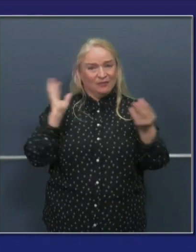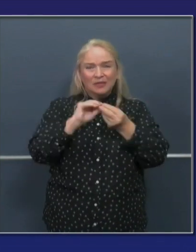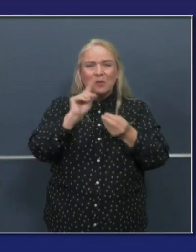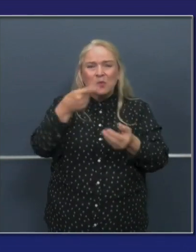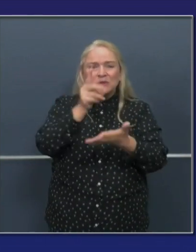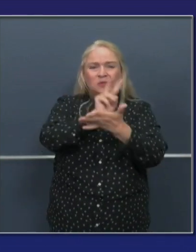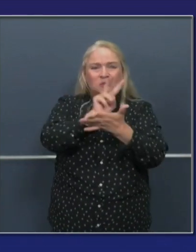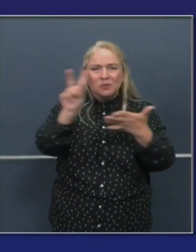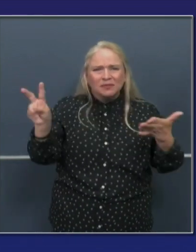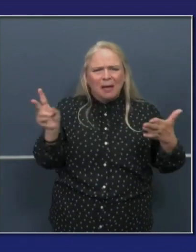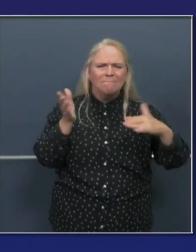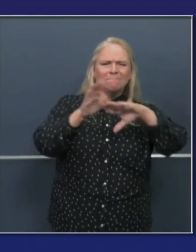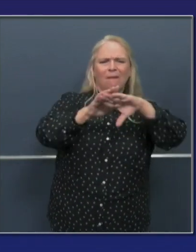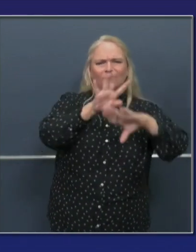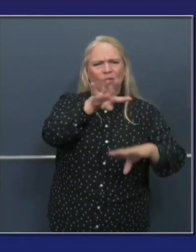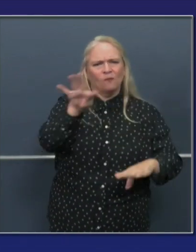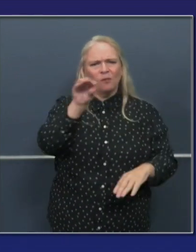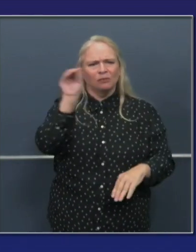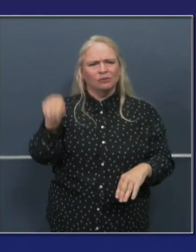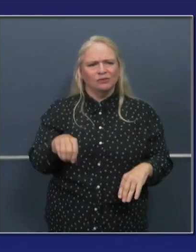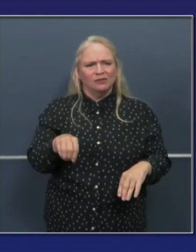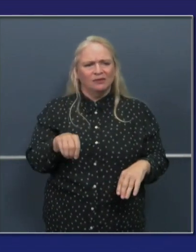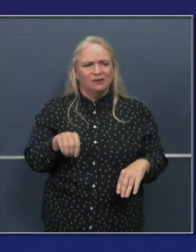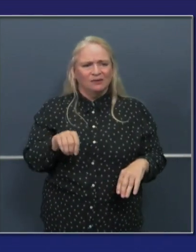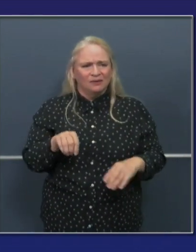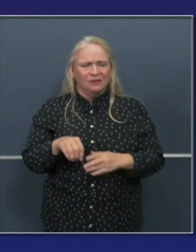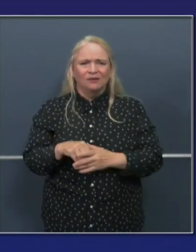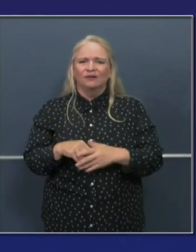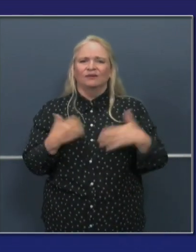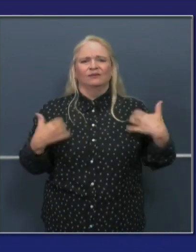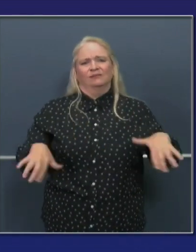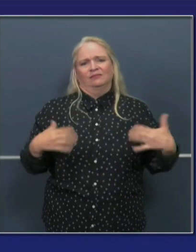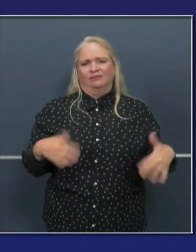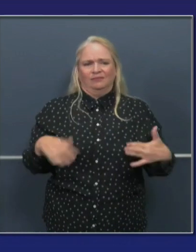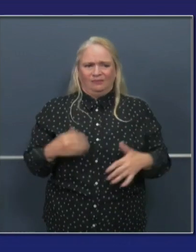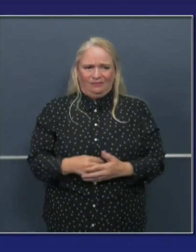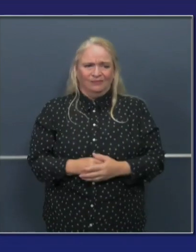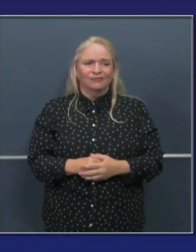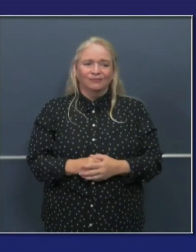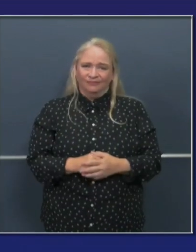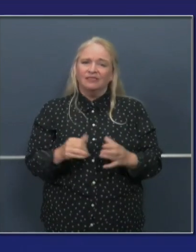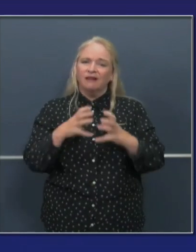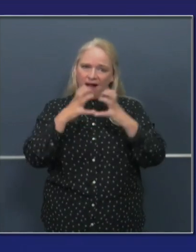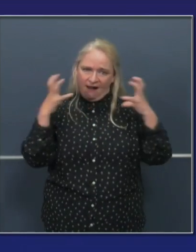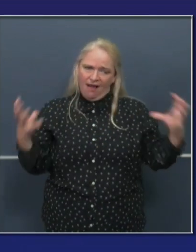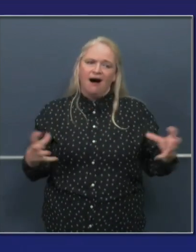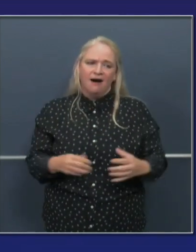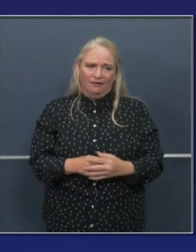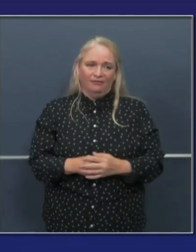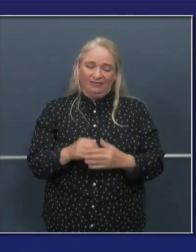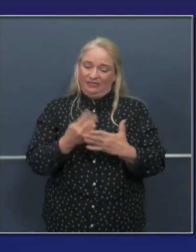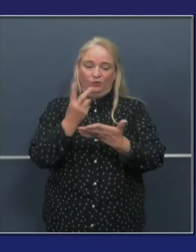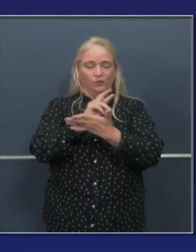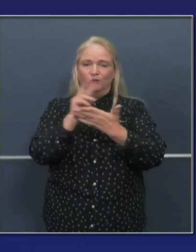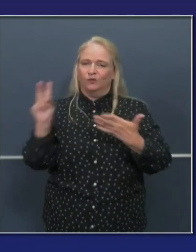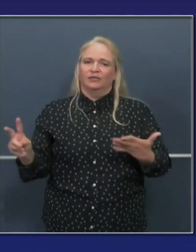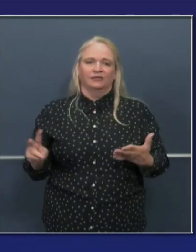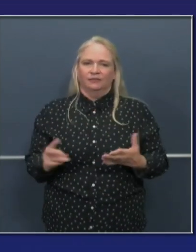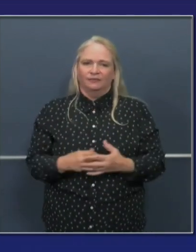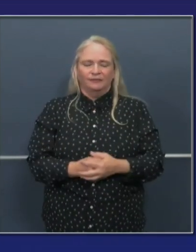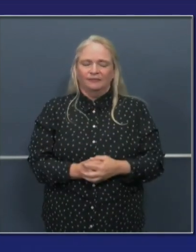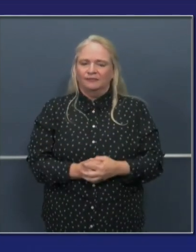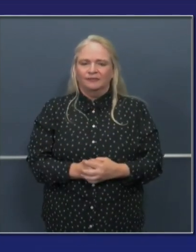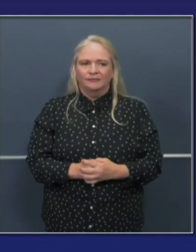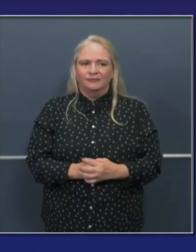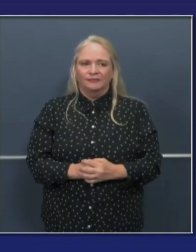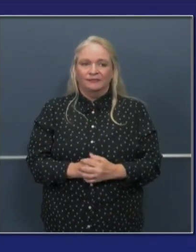increasing to 6,100. Again, that represents a 44% increase over a 2-week period. Total capacity in this slide you